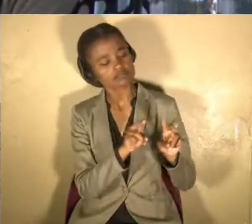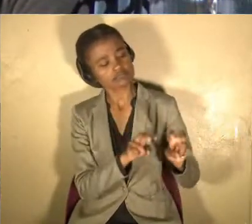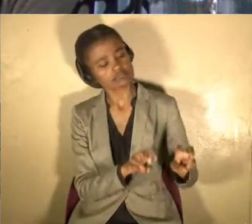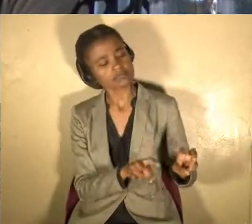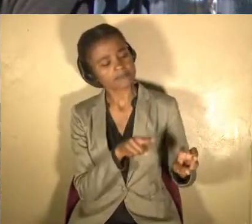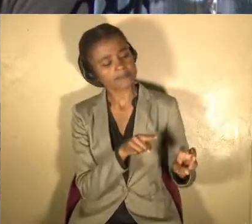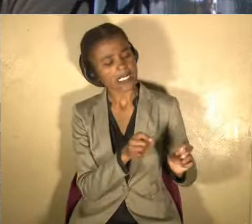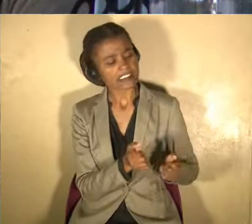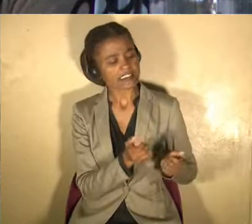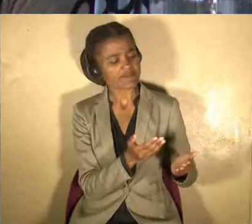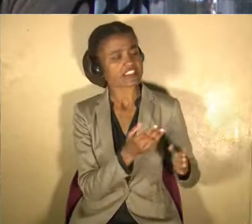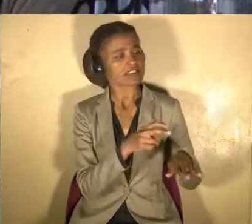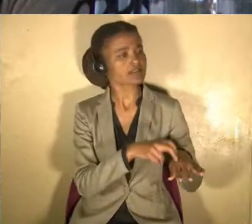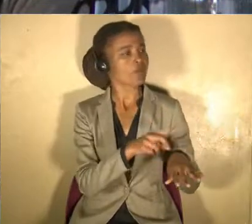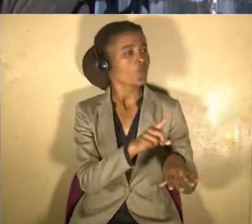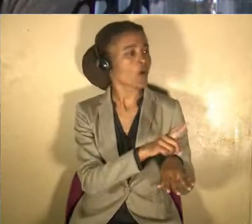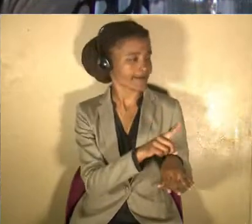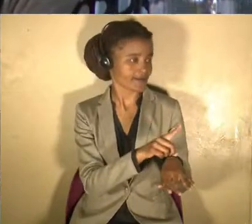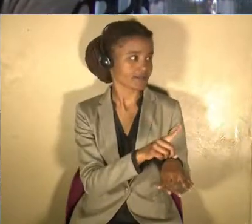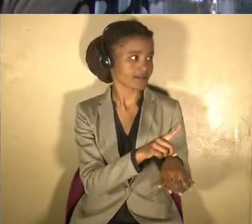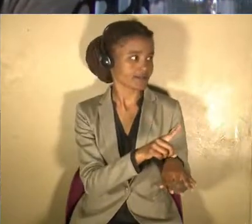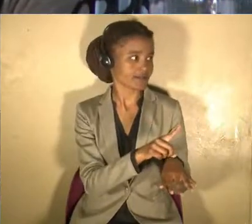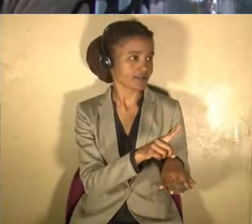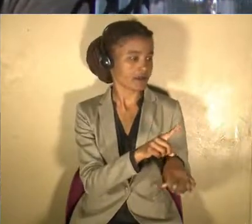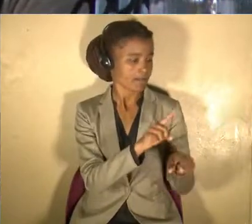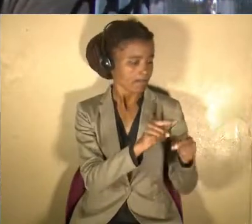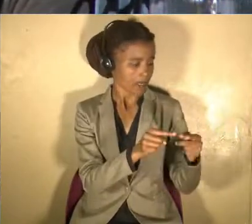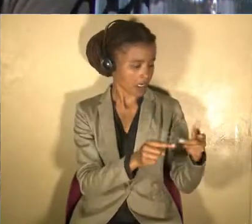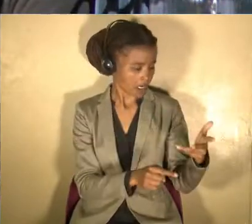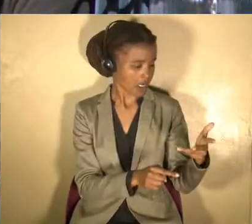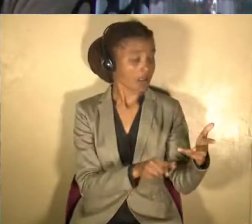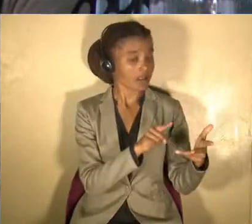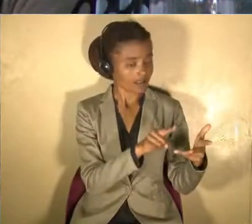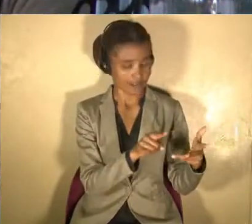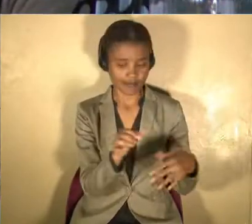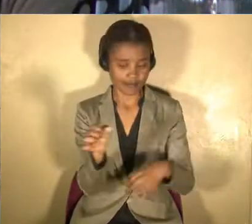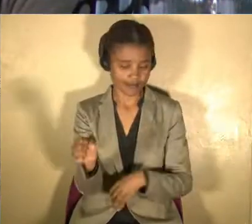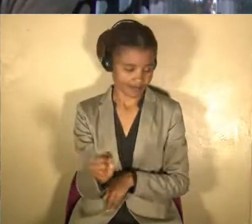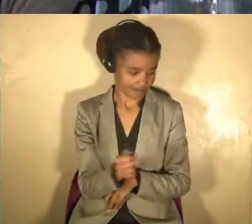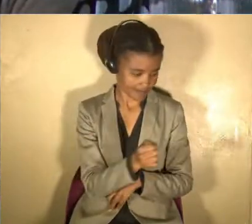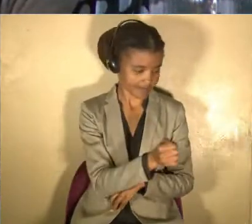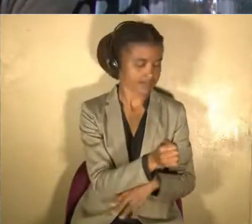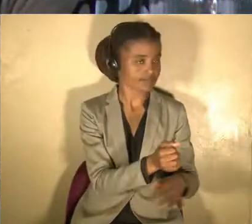efanelegile for lo mntana loyo based on that